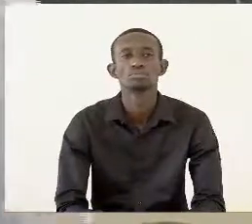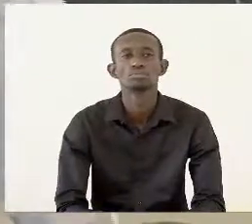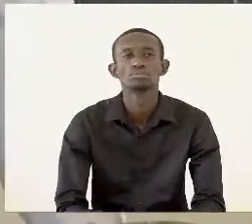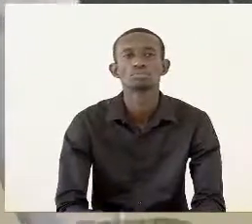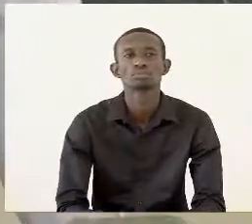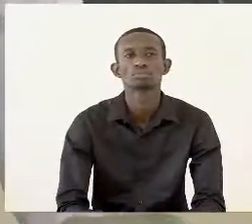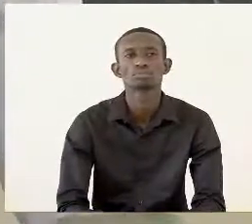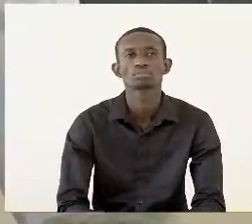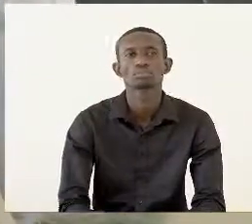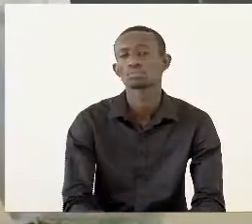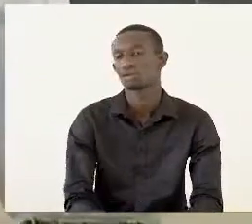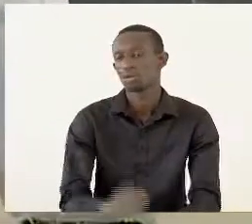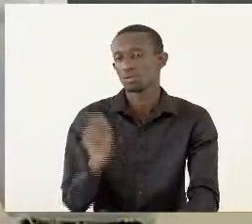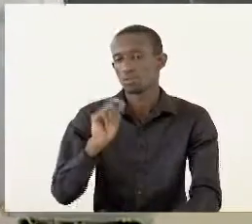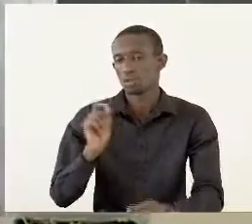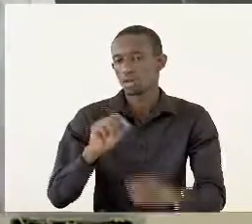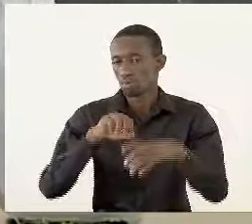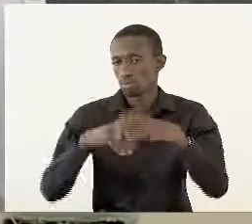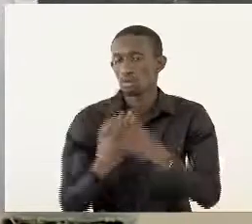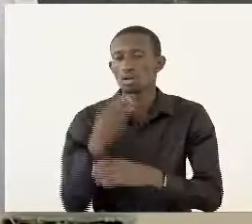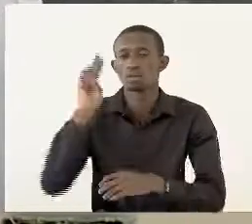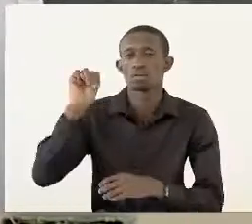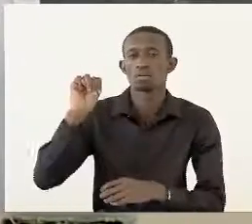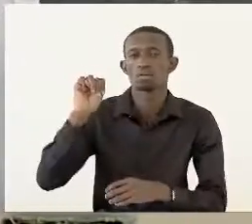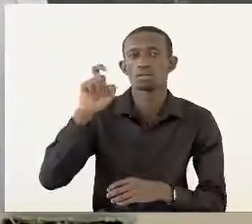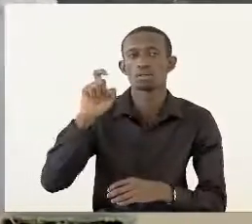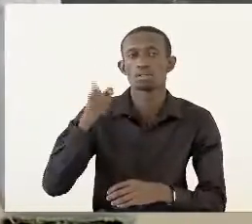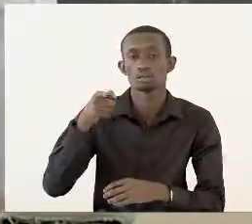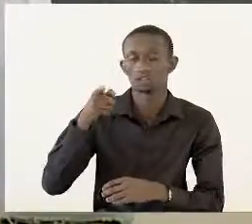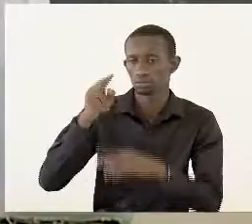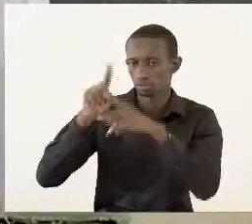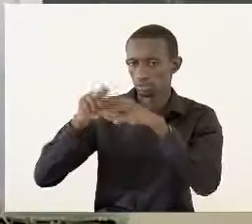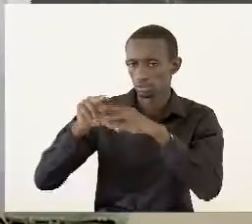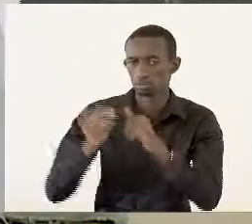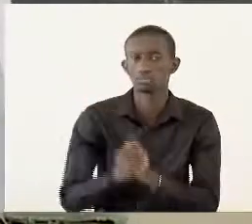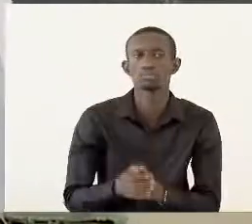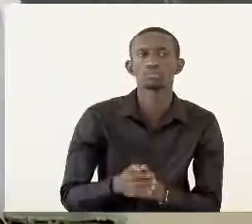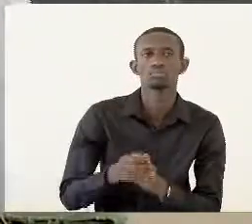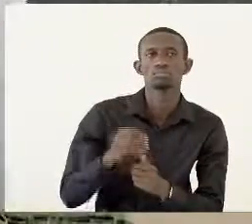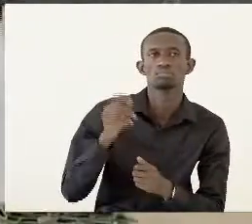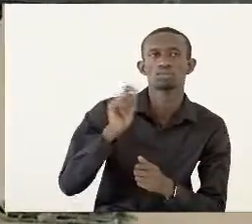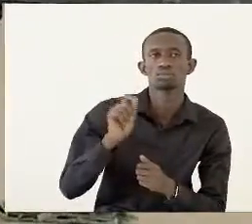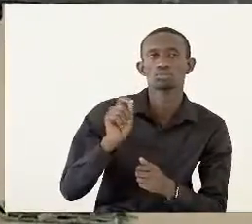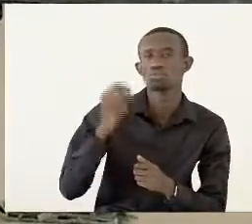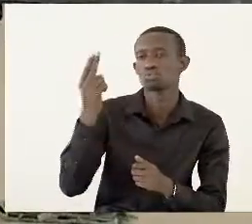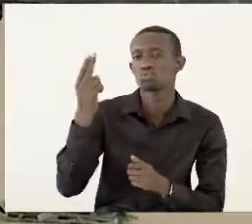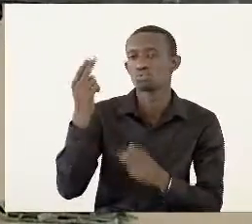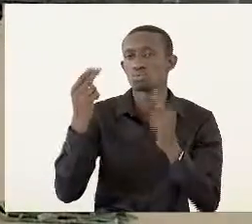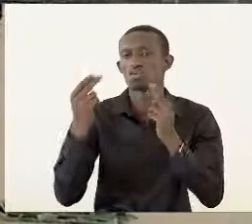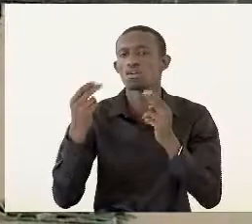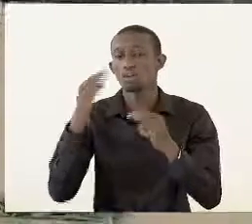molecules. We produce MX, this is a salt, in the solid state, and we put 2 here to